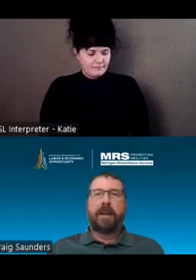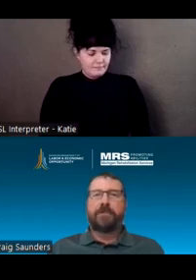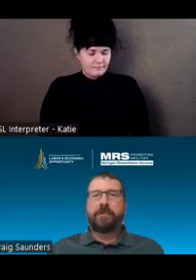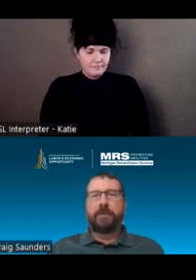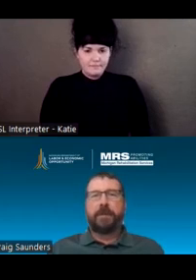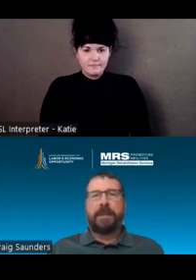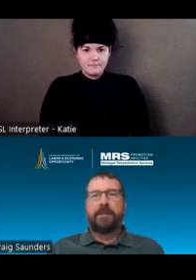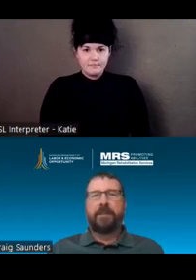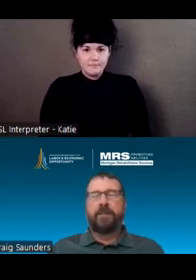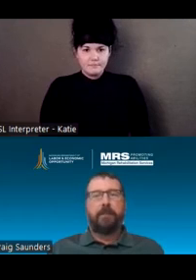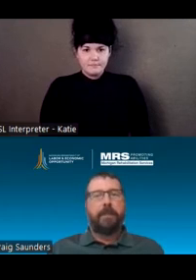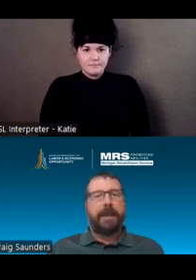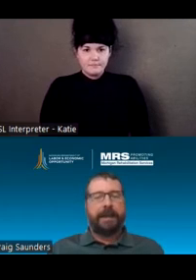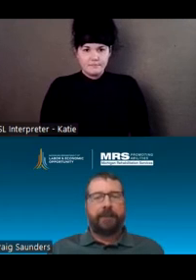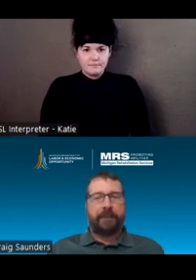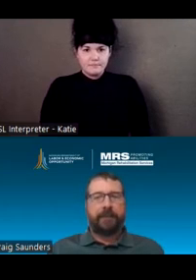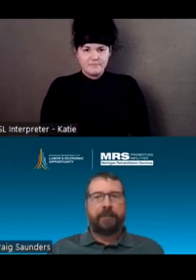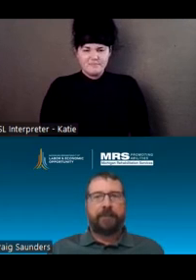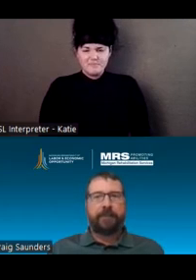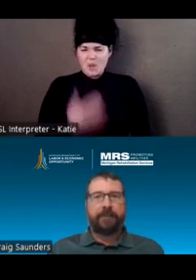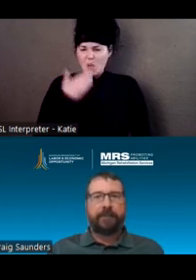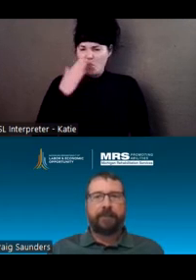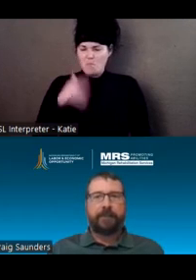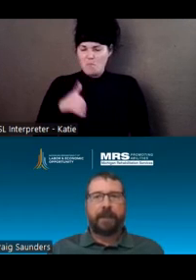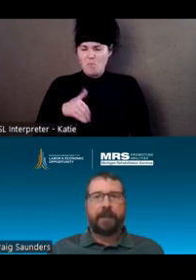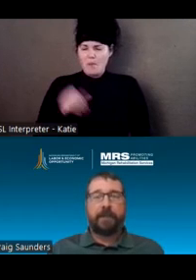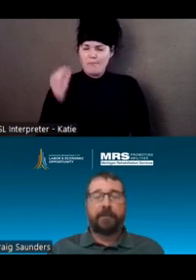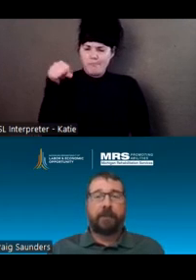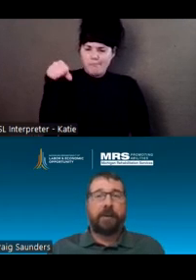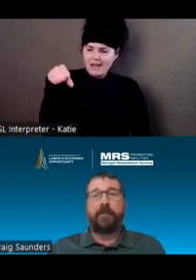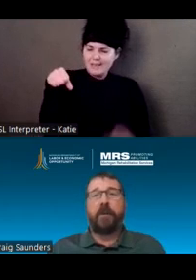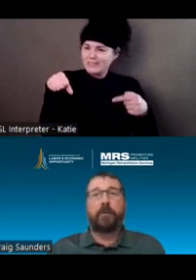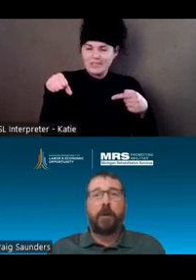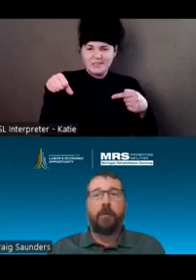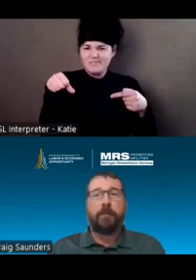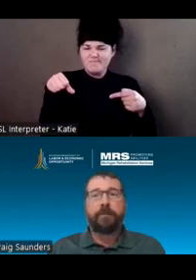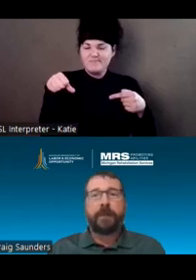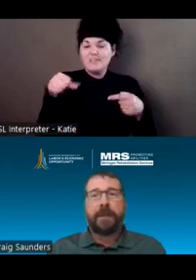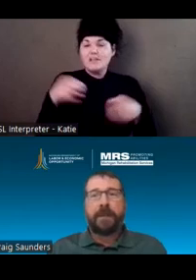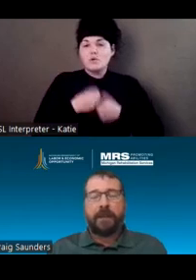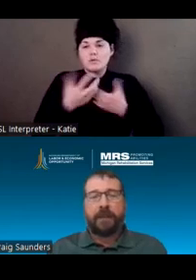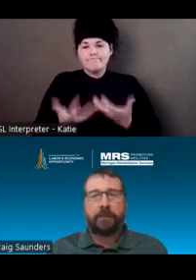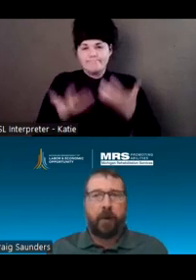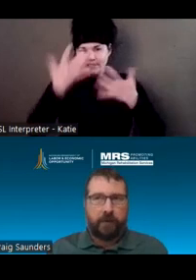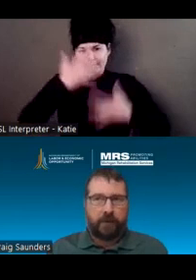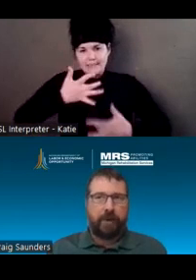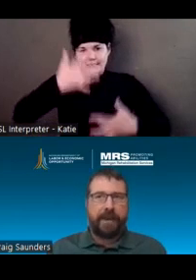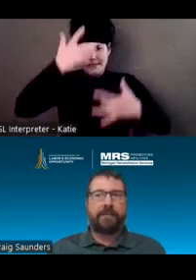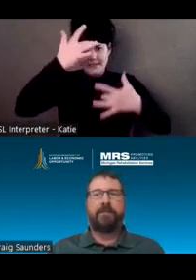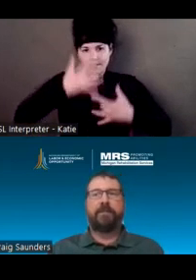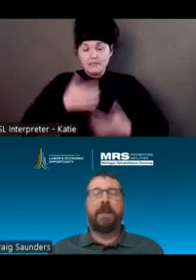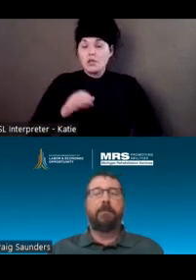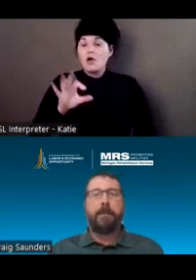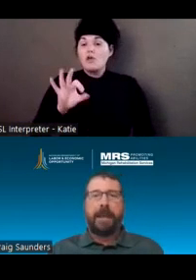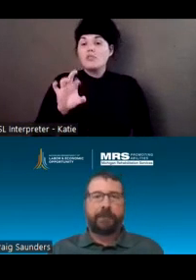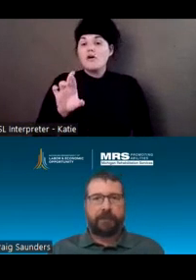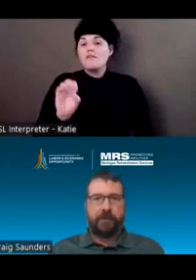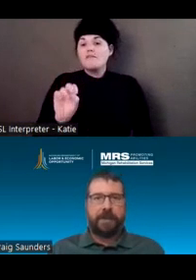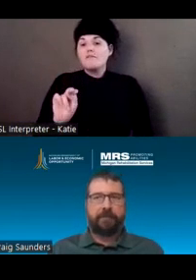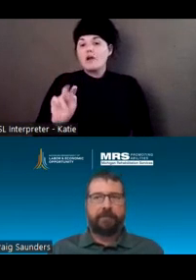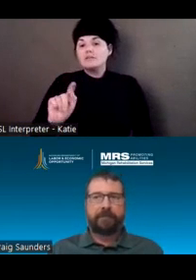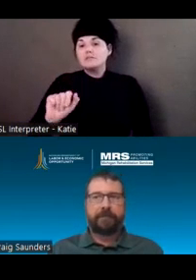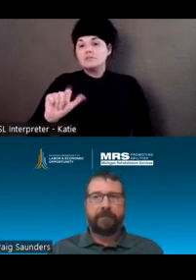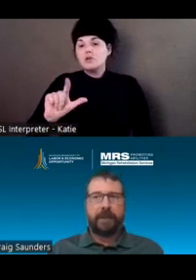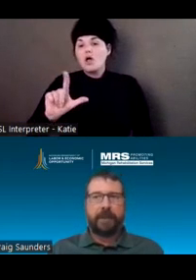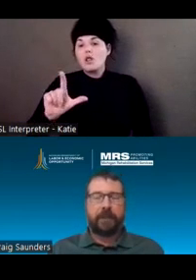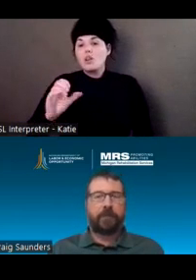Poor posture has been linked with many diseases. Let's look at our frontal lobe. It is part of the brain that makes us